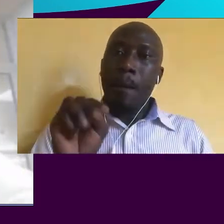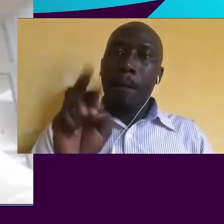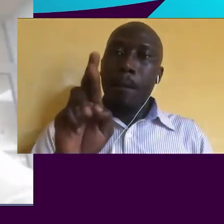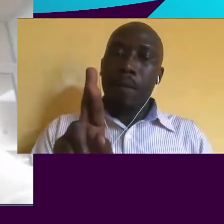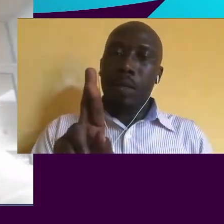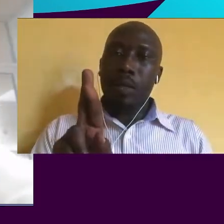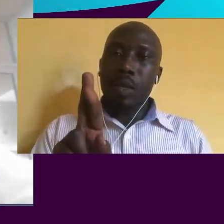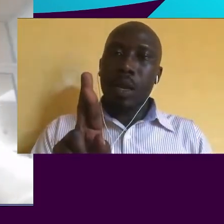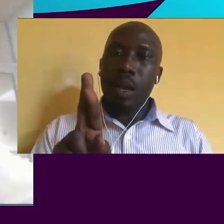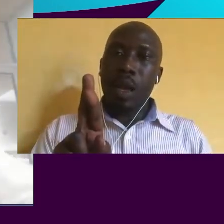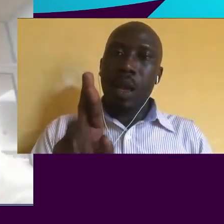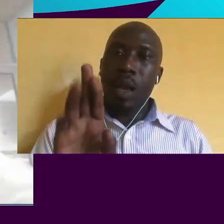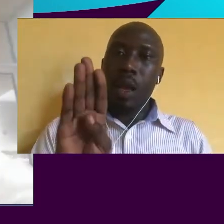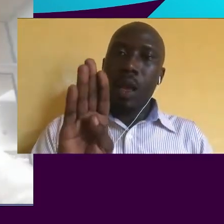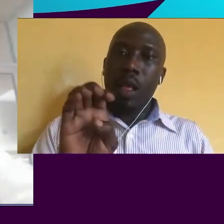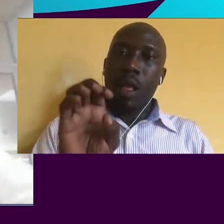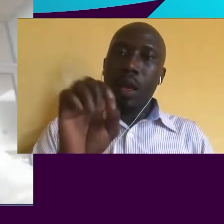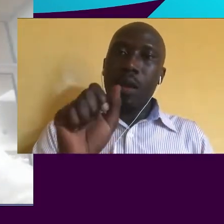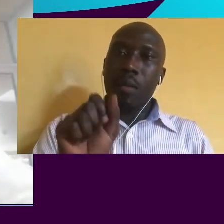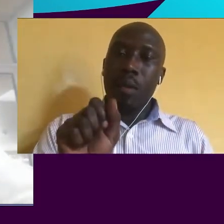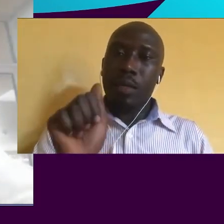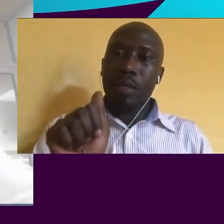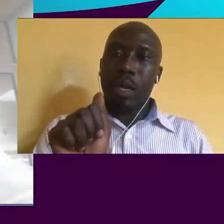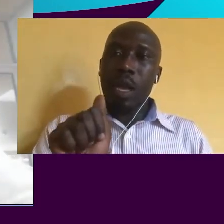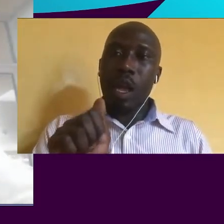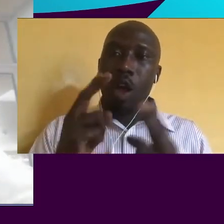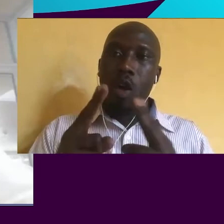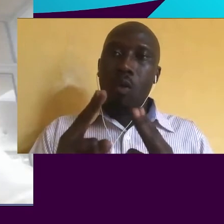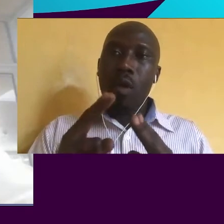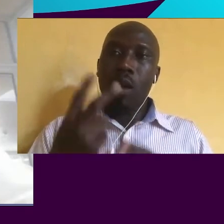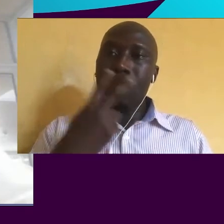I hope I've pronounced that right.